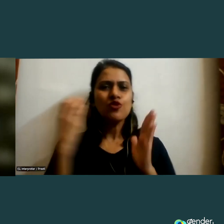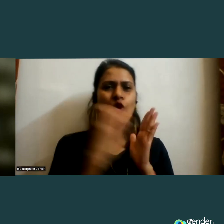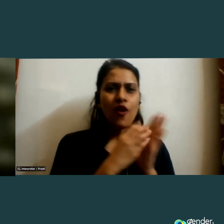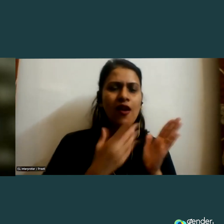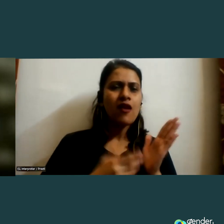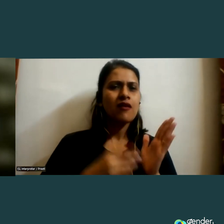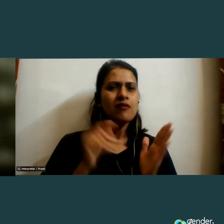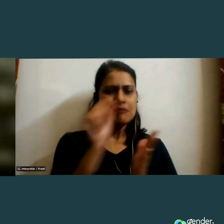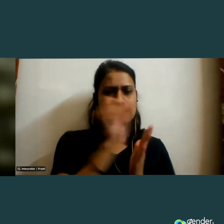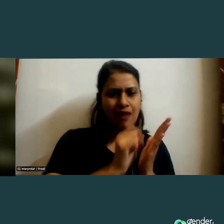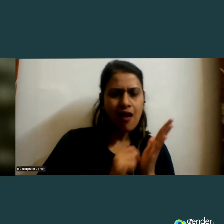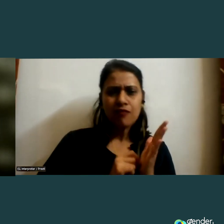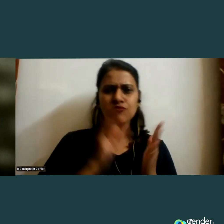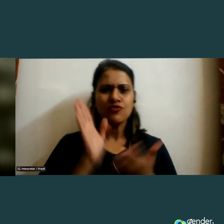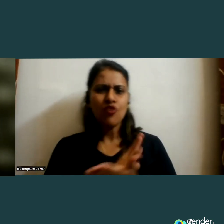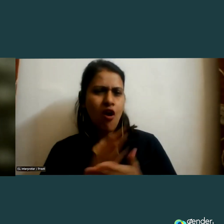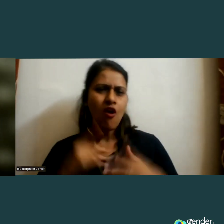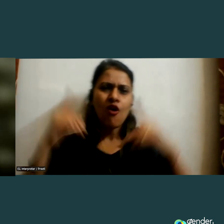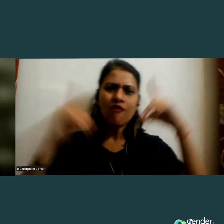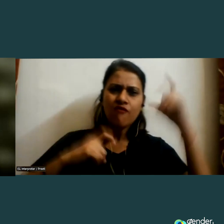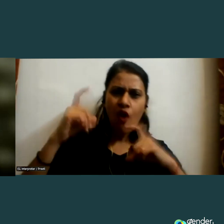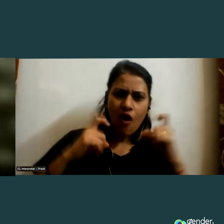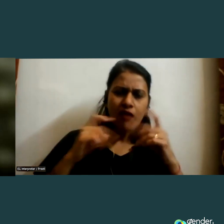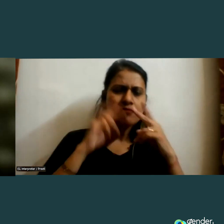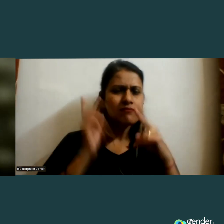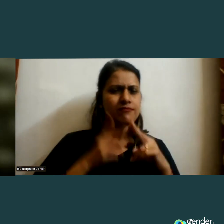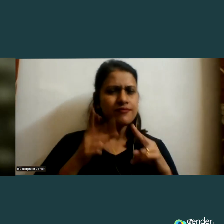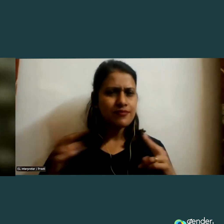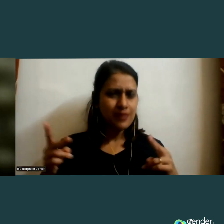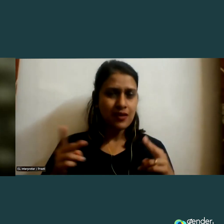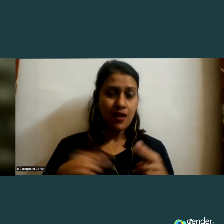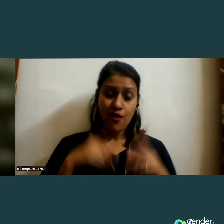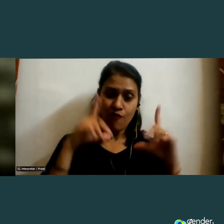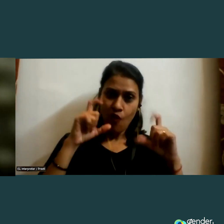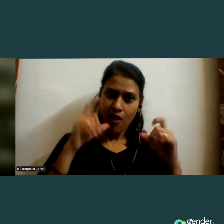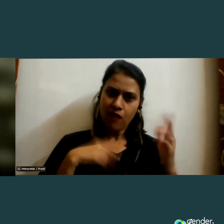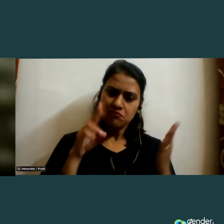there were photographs that were taken. And looking at those photographs,